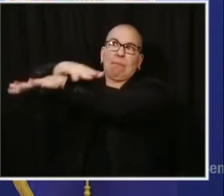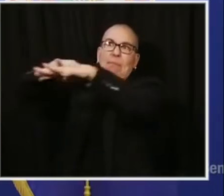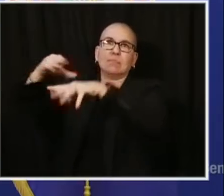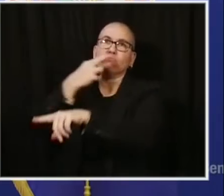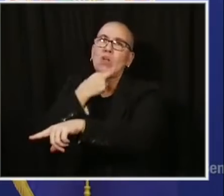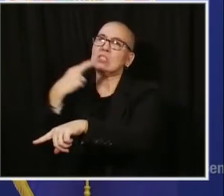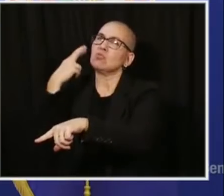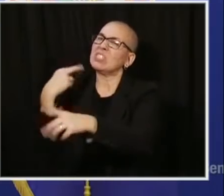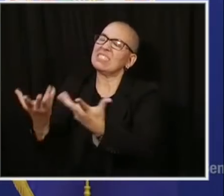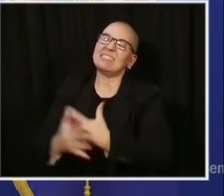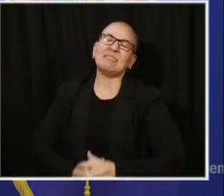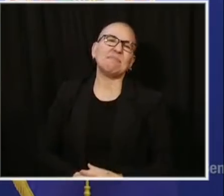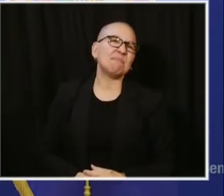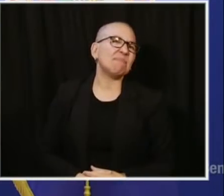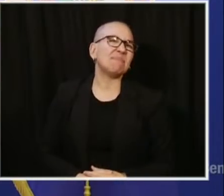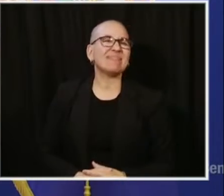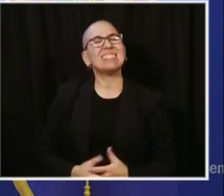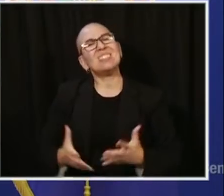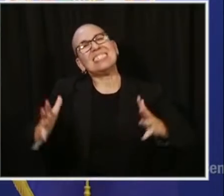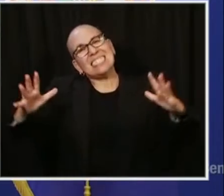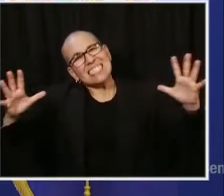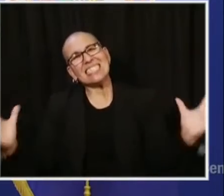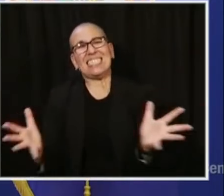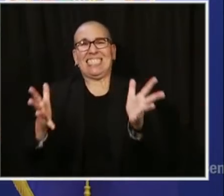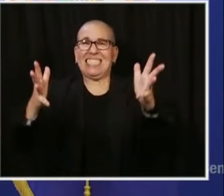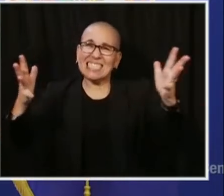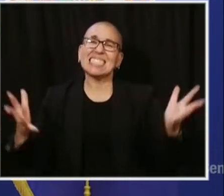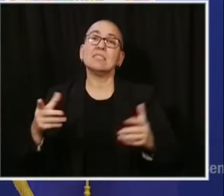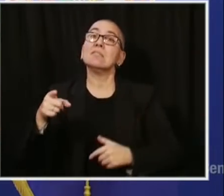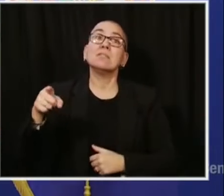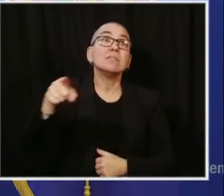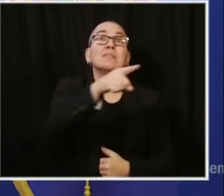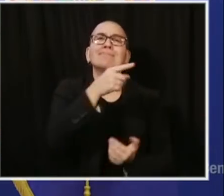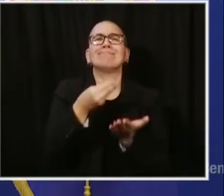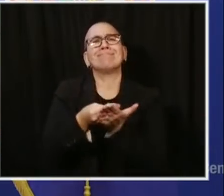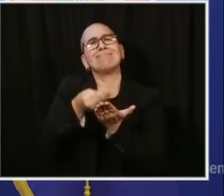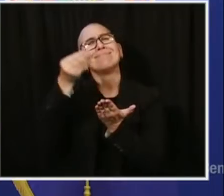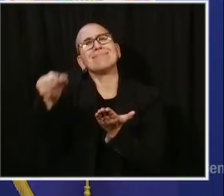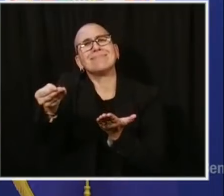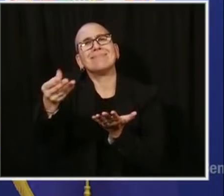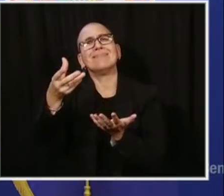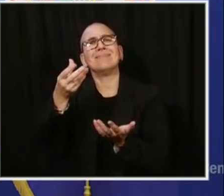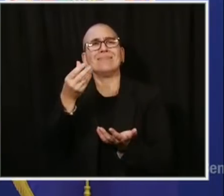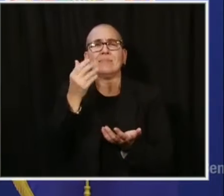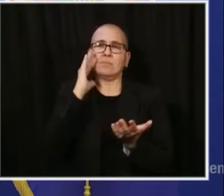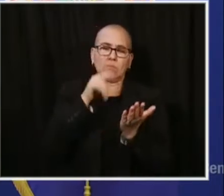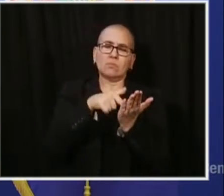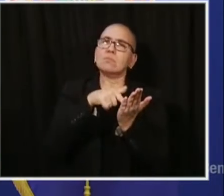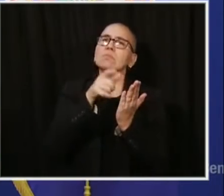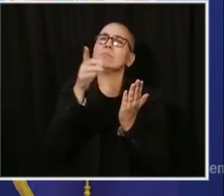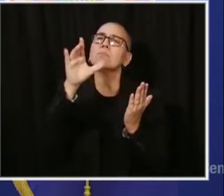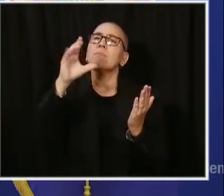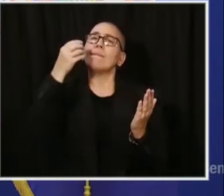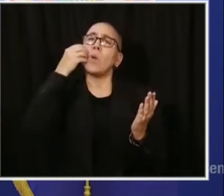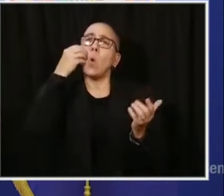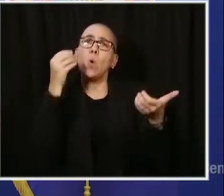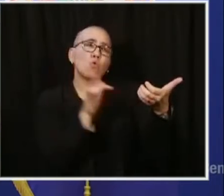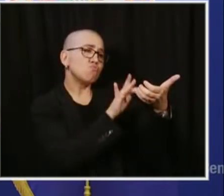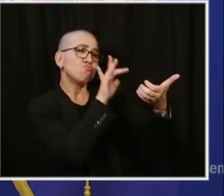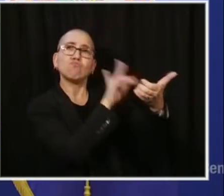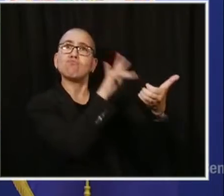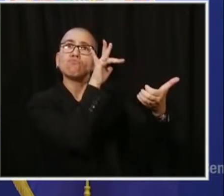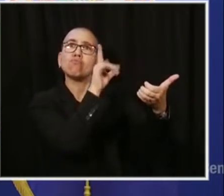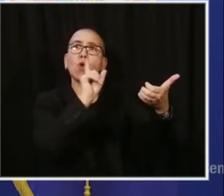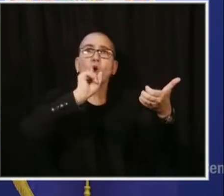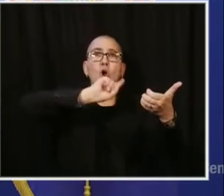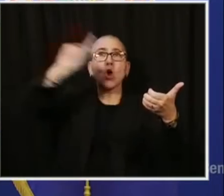spend money at these businesses. My wife today ordered Thanksgiving dinner for our family from Colossal Cafe, and they're going to provide it, and